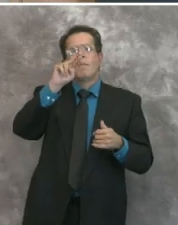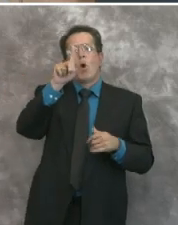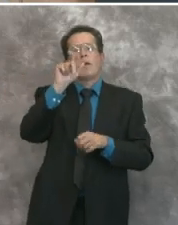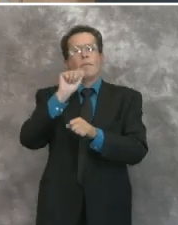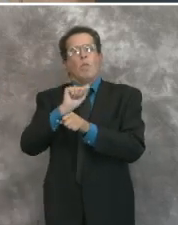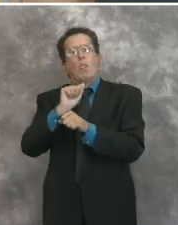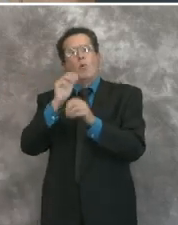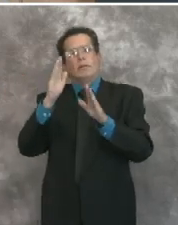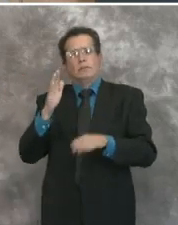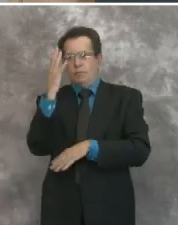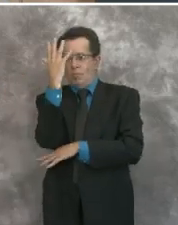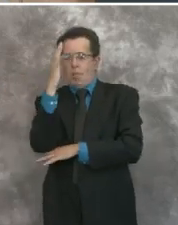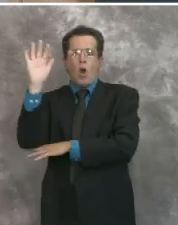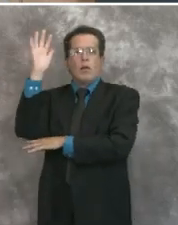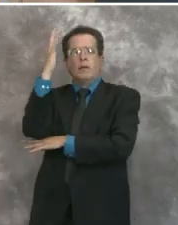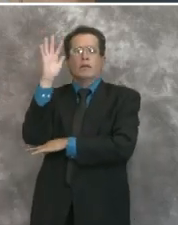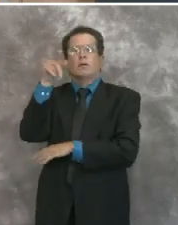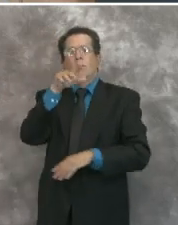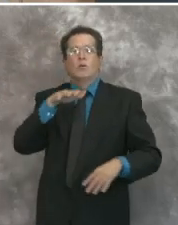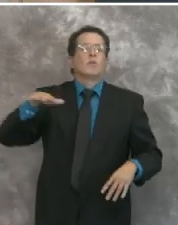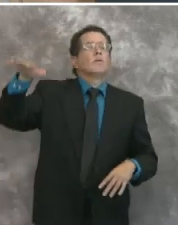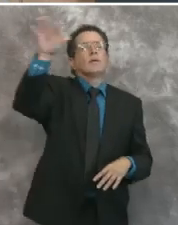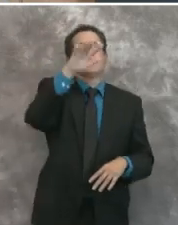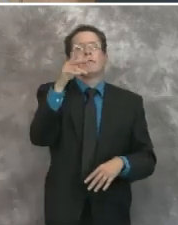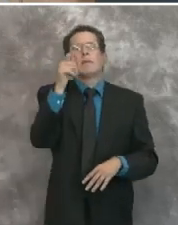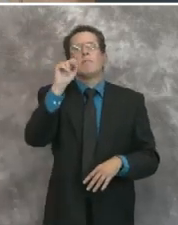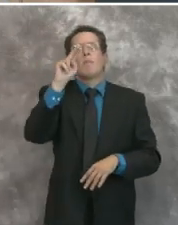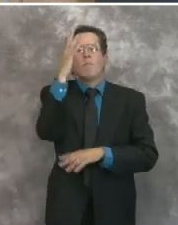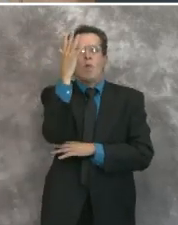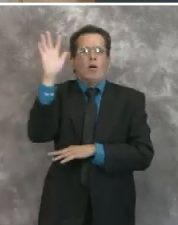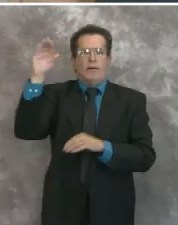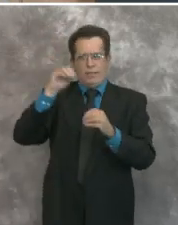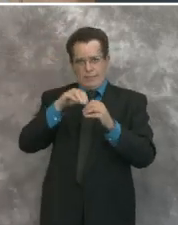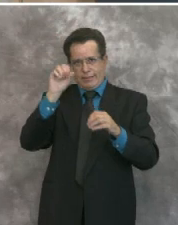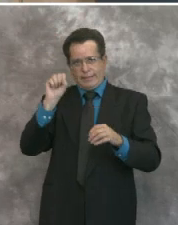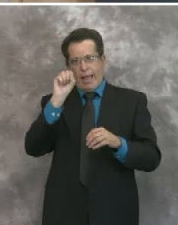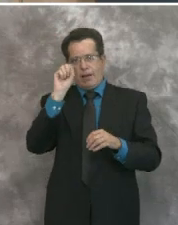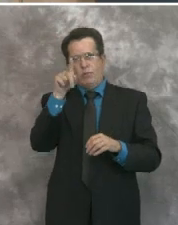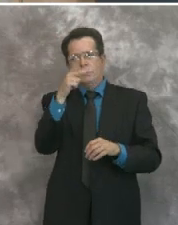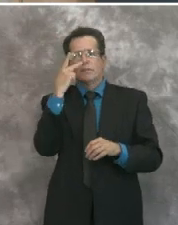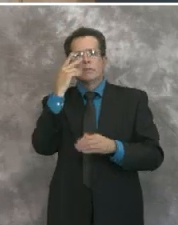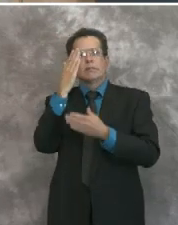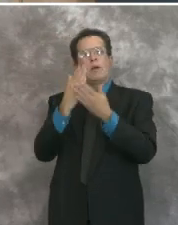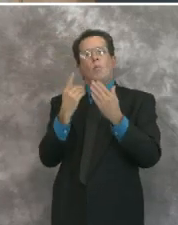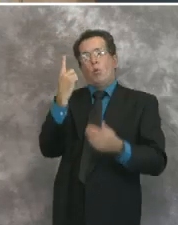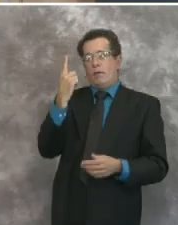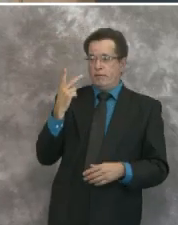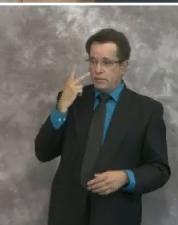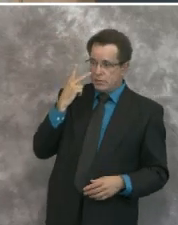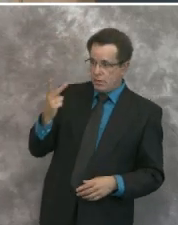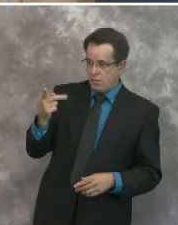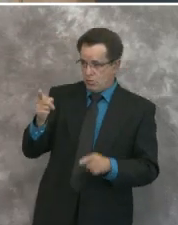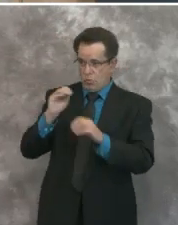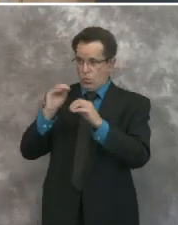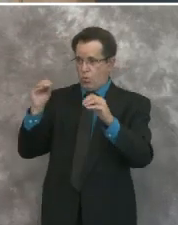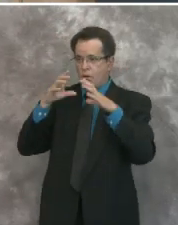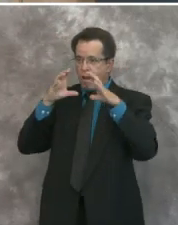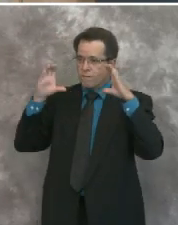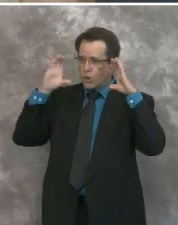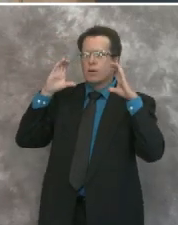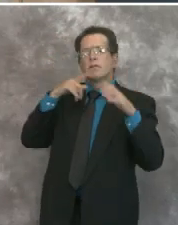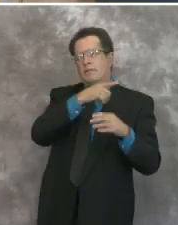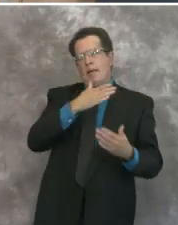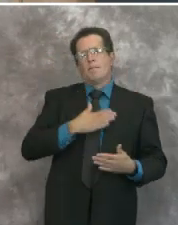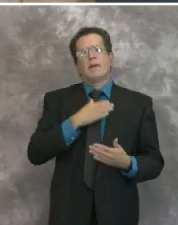employees. And as they go out to the parks around San Diego County, if they see someone without a facial covering, they'll be happy